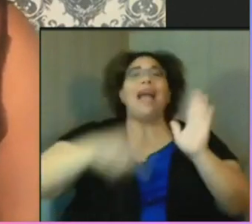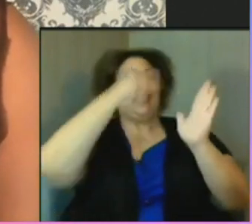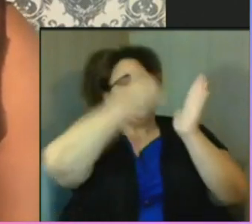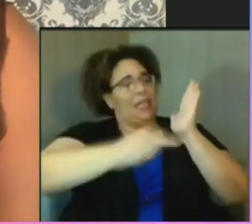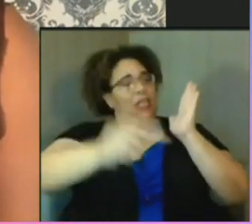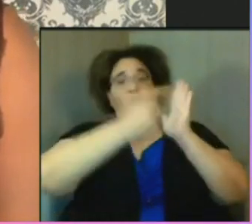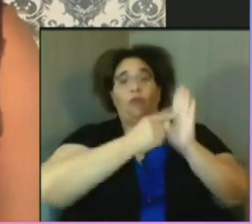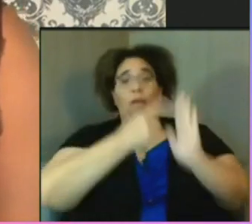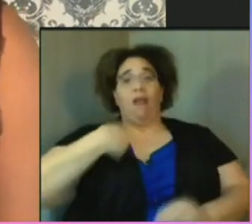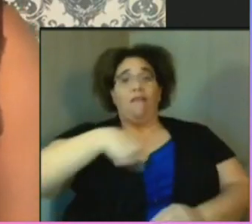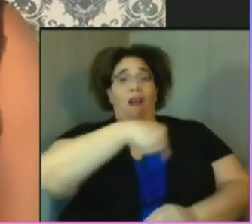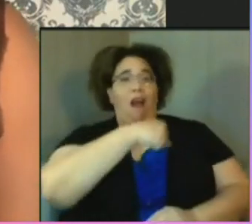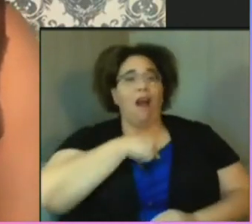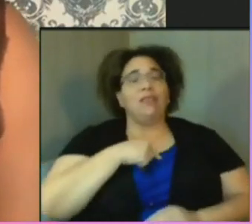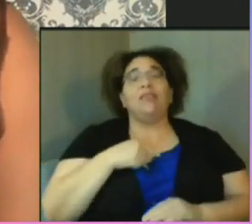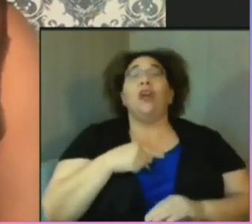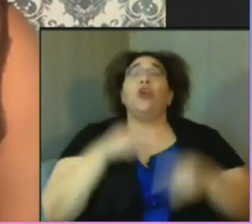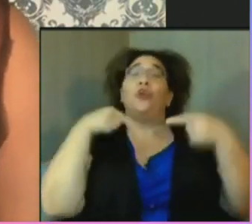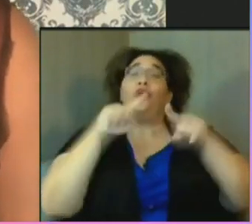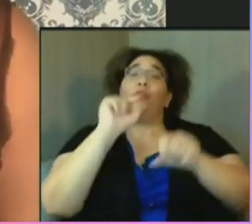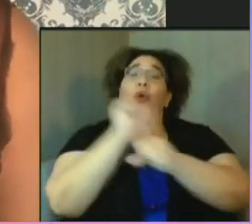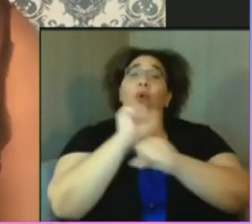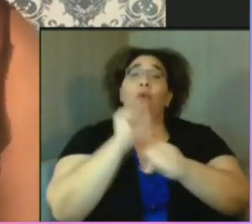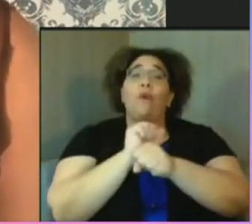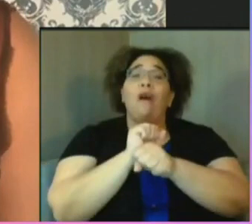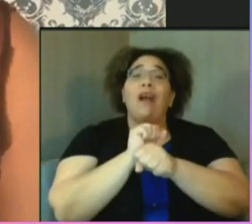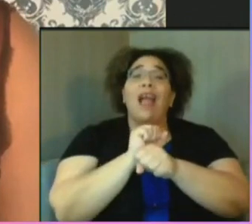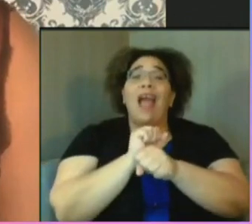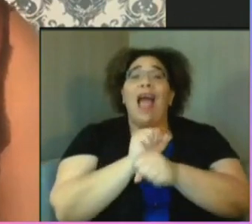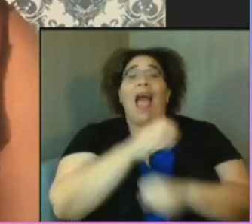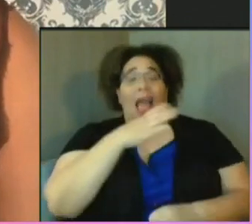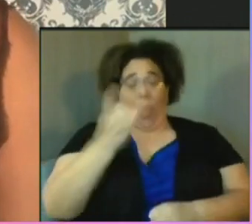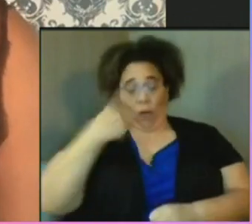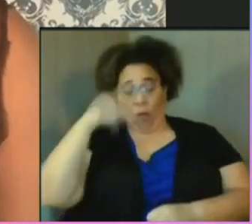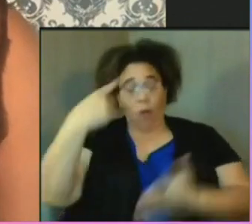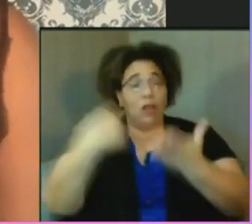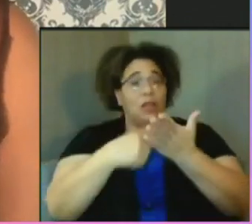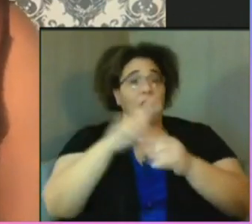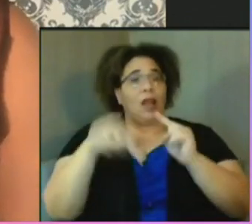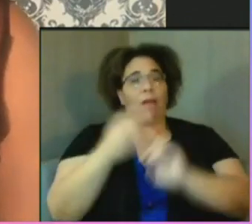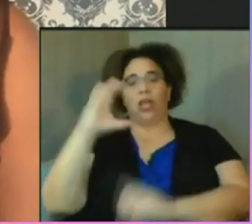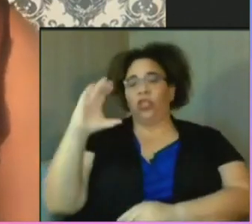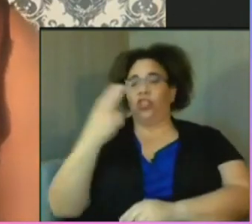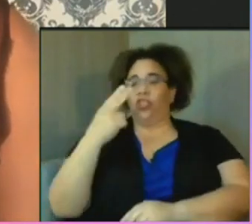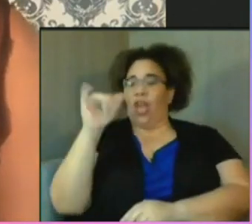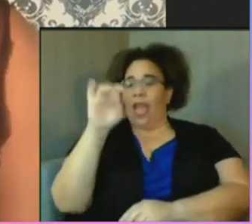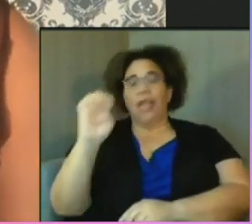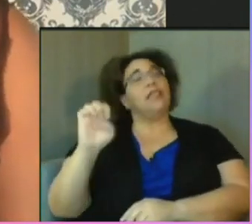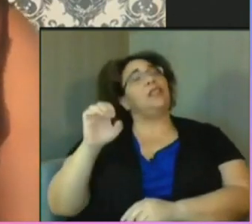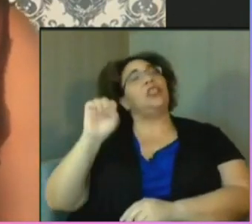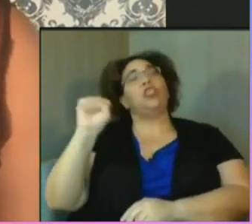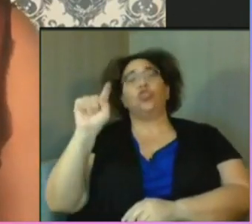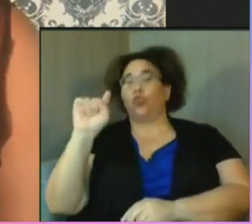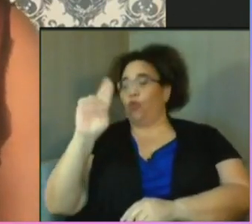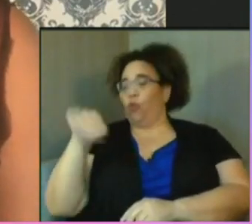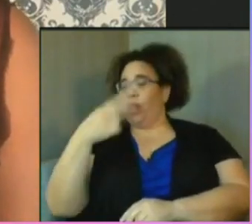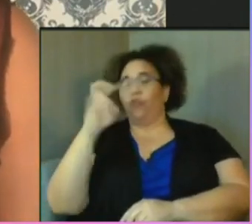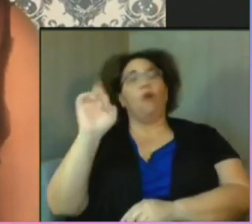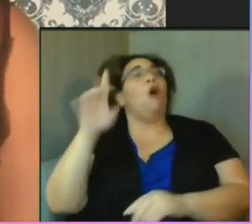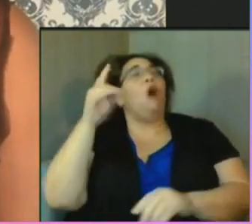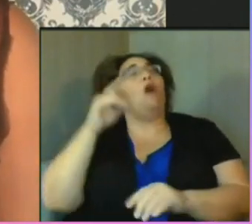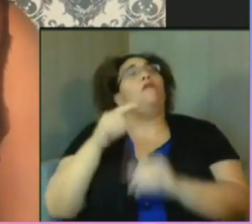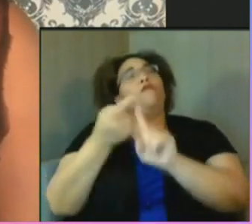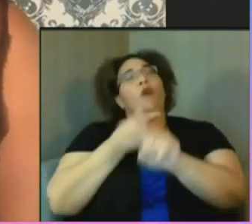employment, a part of a larger LGBTQ case. And we will be talking to Chase Strangio of the ACLU